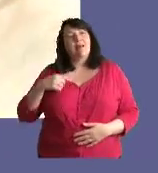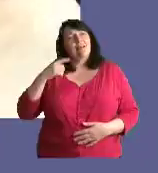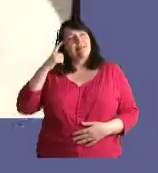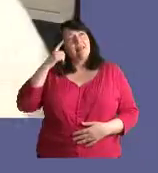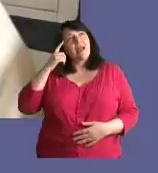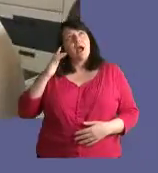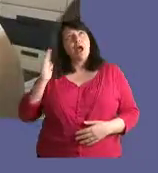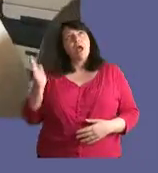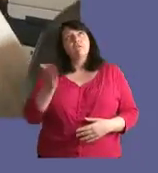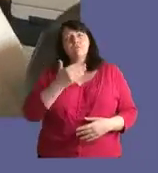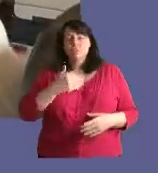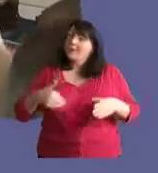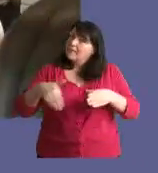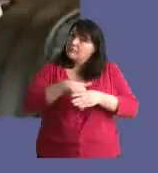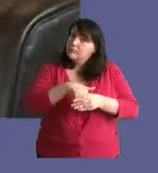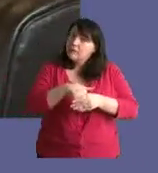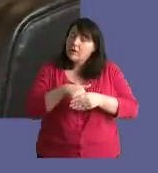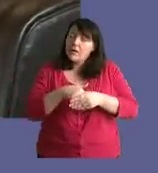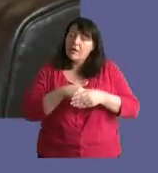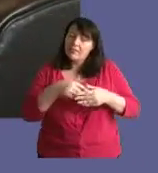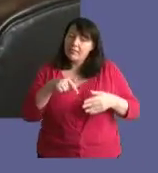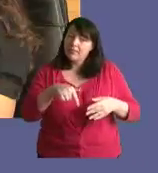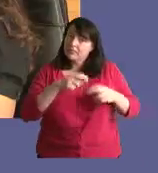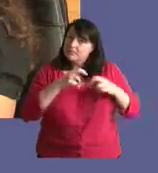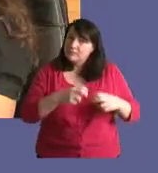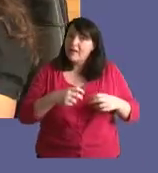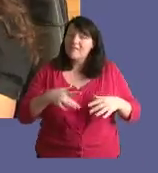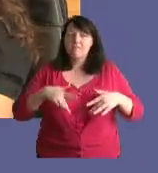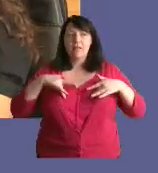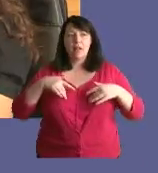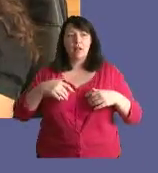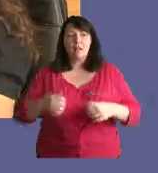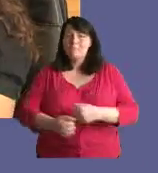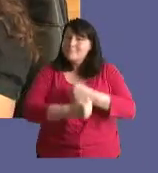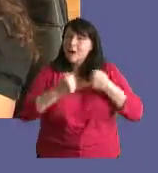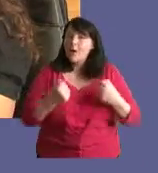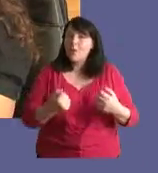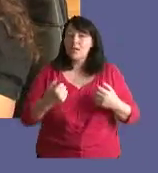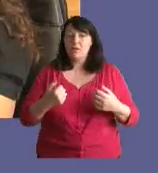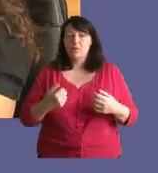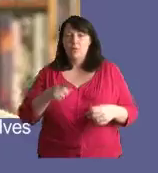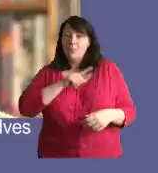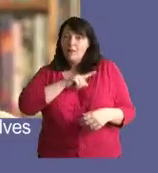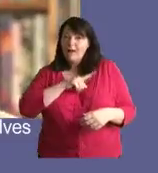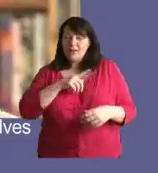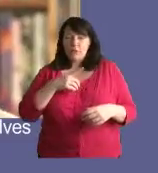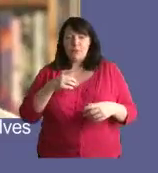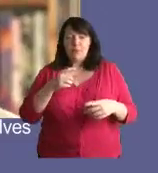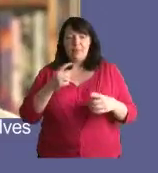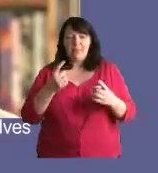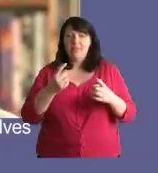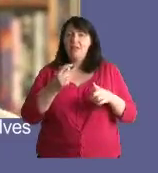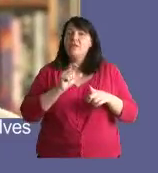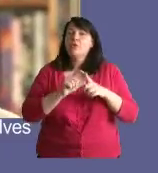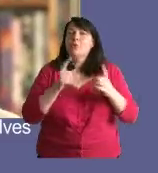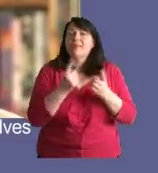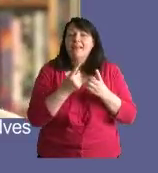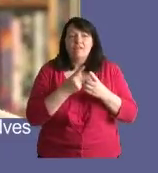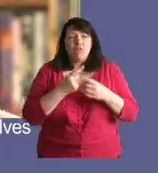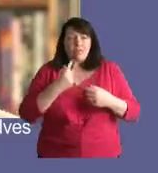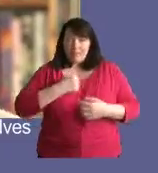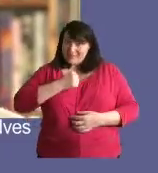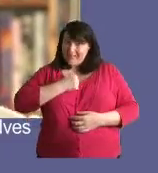I think everybody involved in the study has felt more empowered because they're doing something for themselves and for